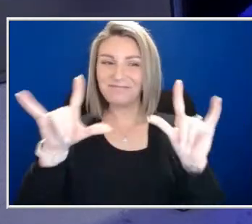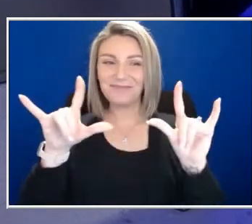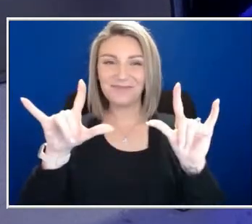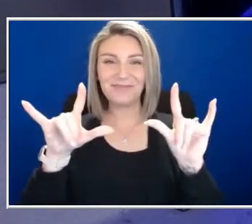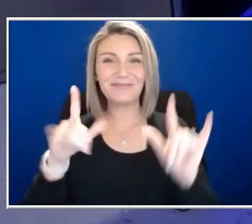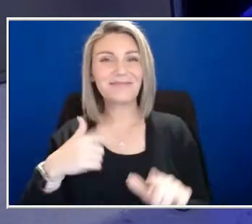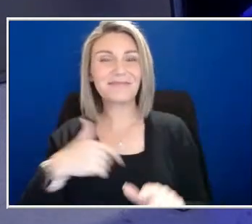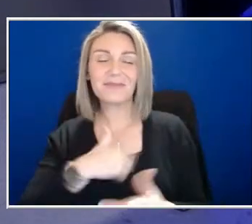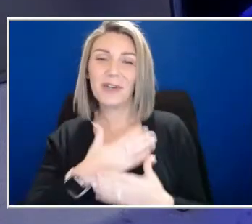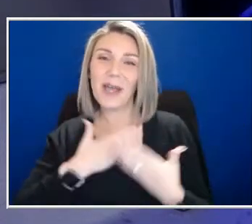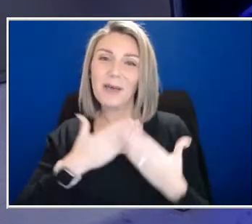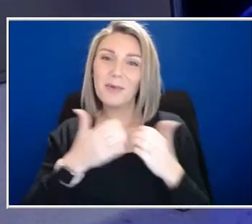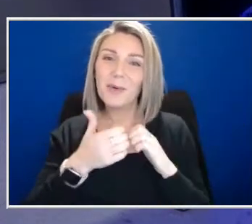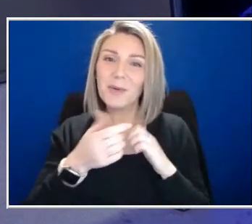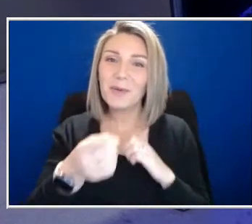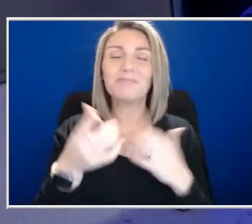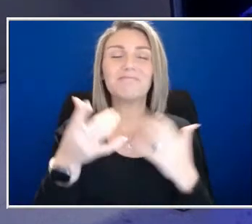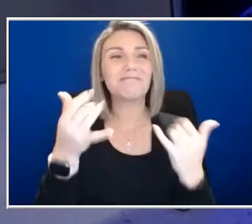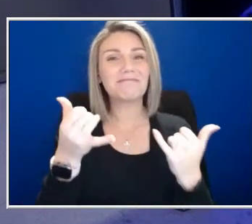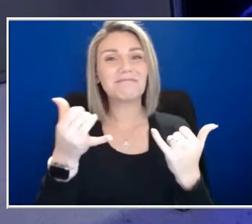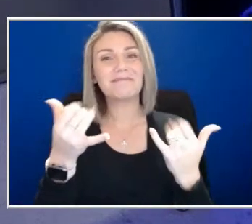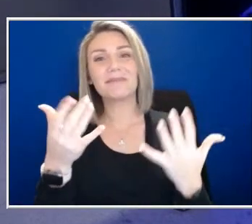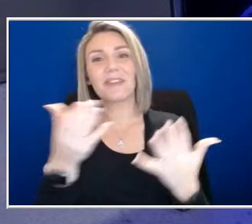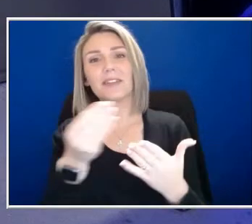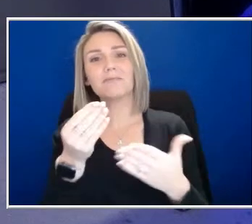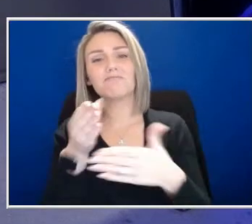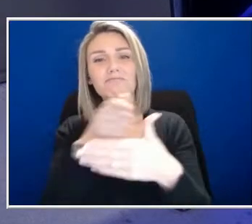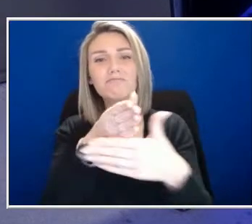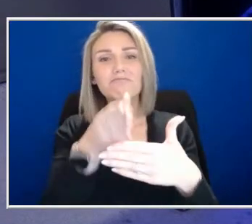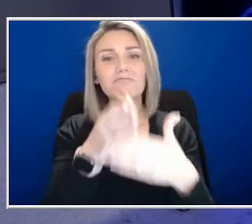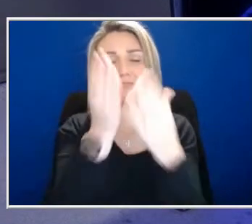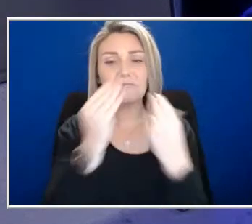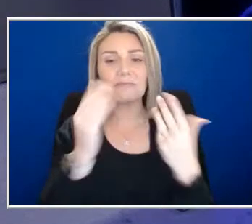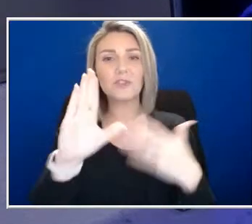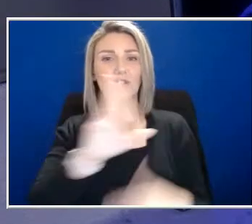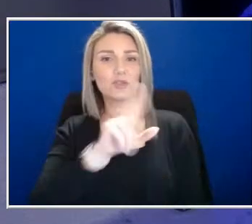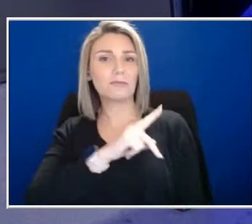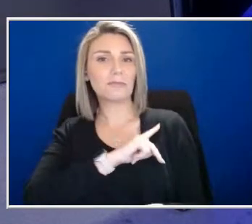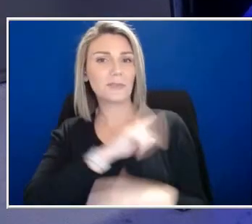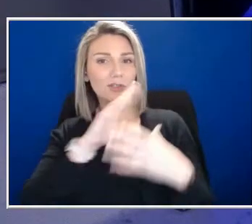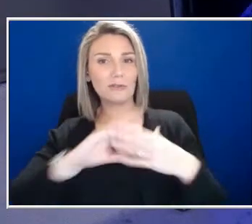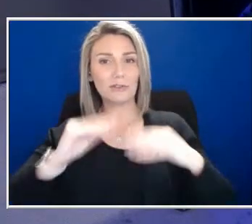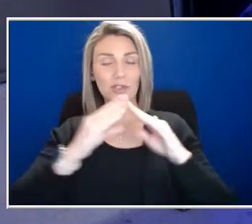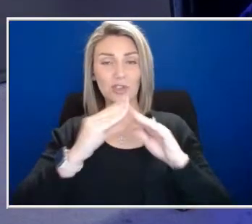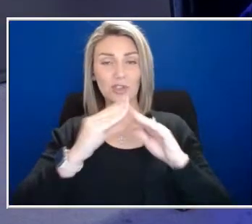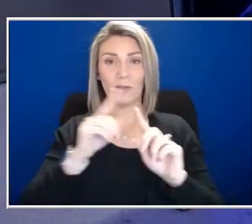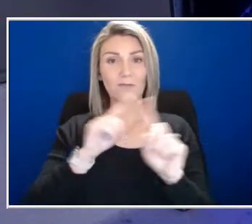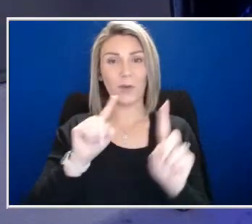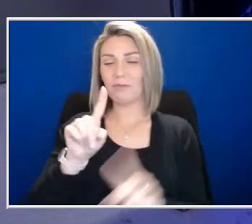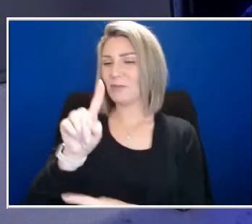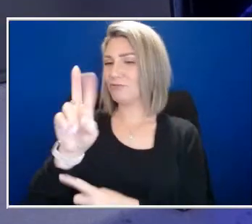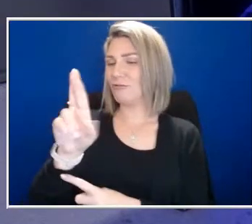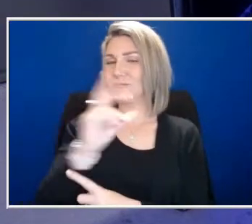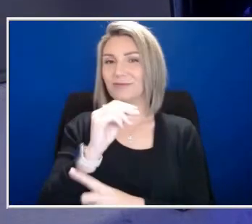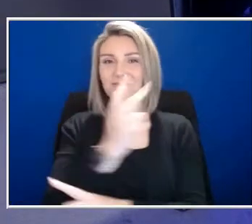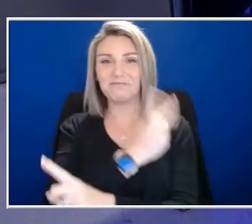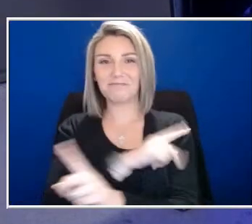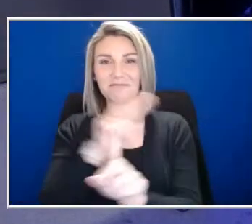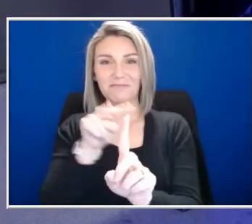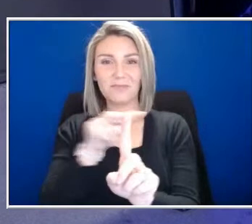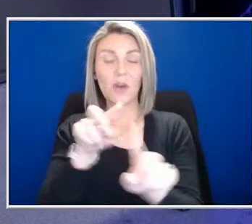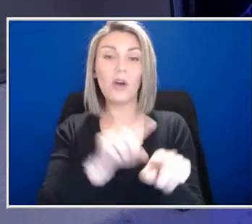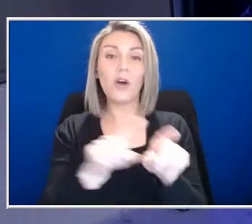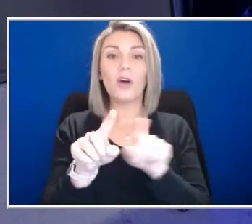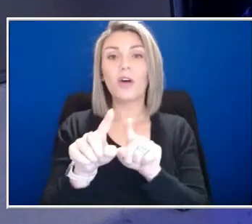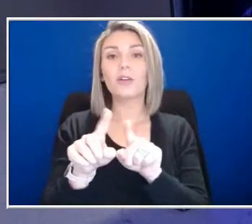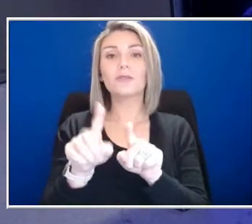us today, sharing your personal story with us from a doctor and a patient perspective. We're also going to hear from Meredith